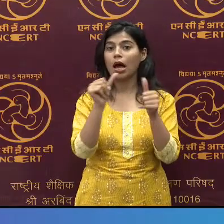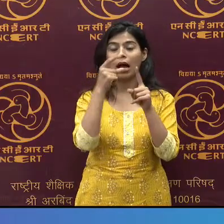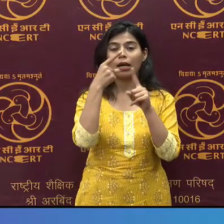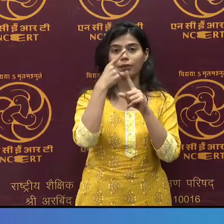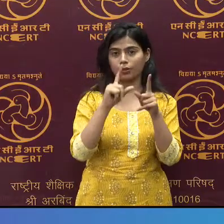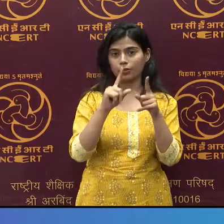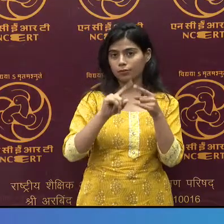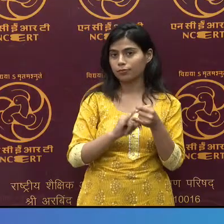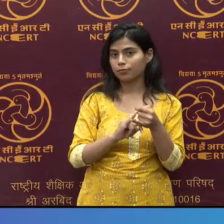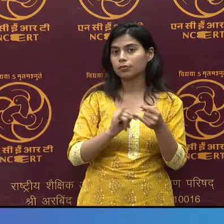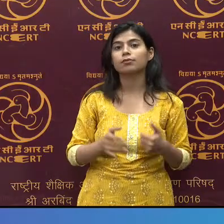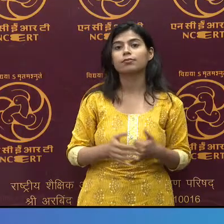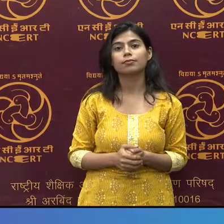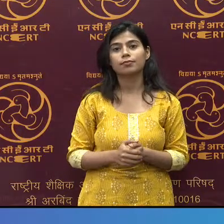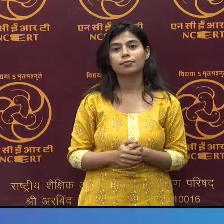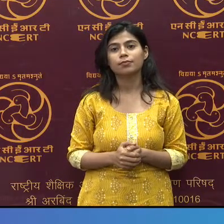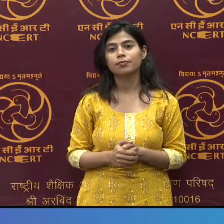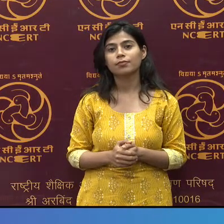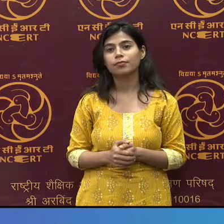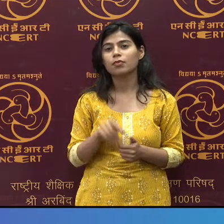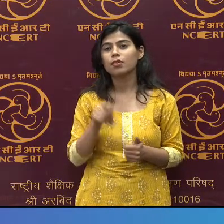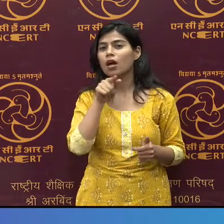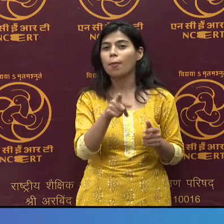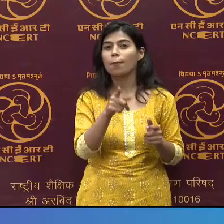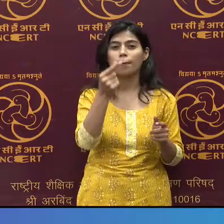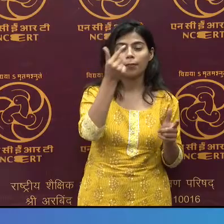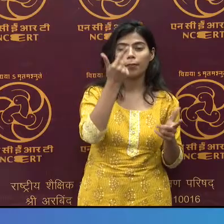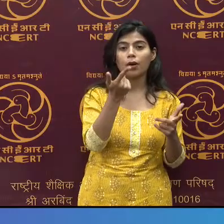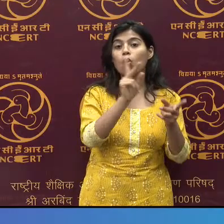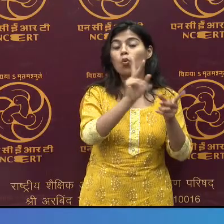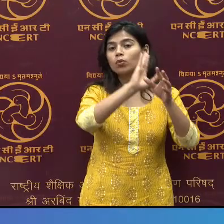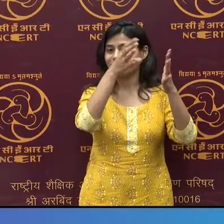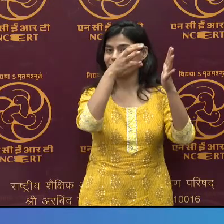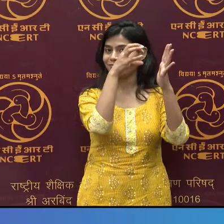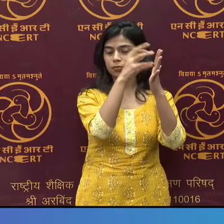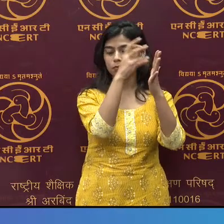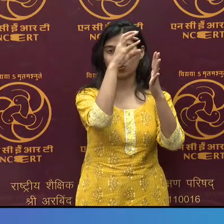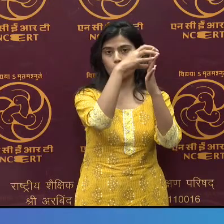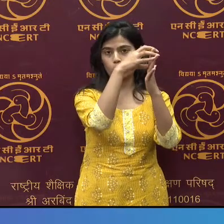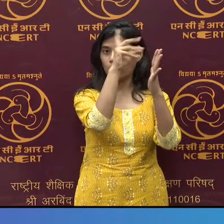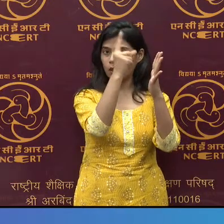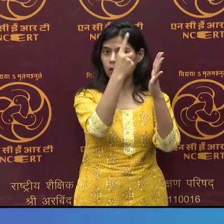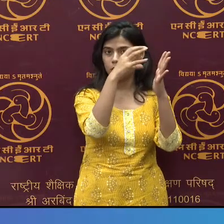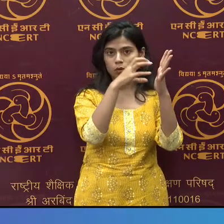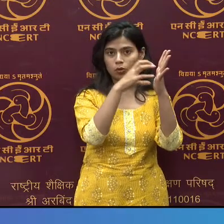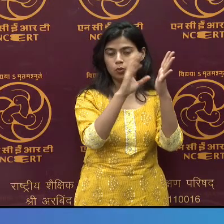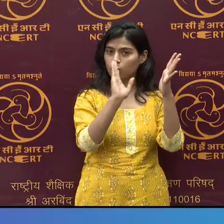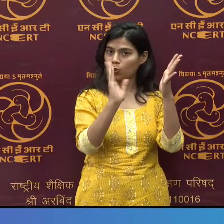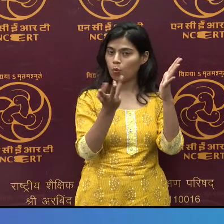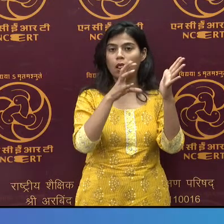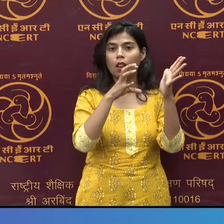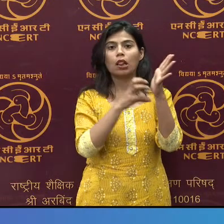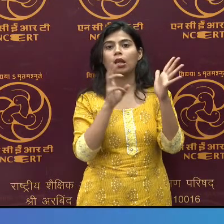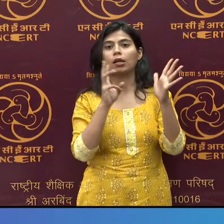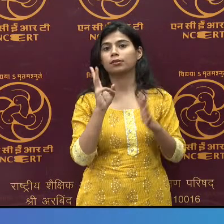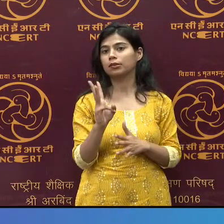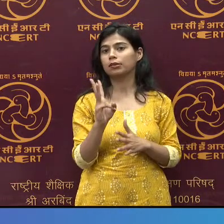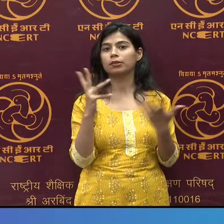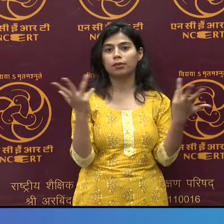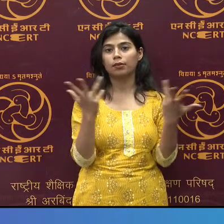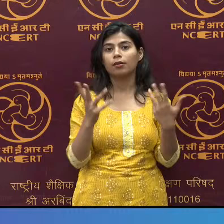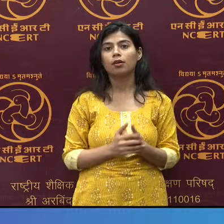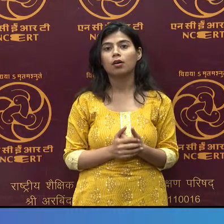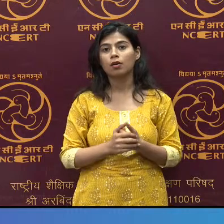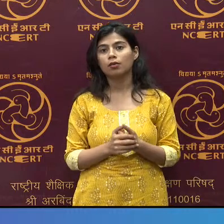back. So, going to from cause and effect, next paragraph or paragraph 3 of our article, you can